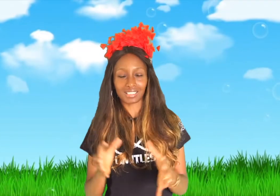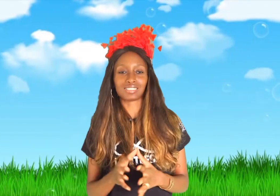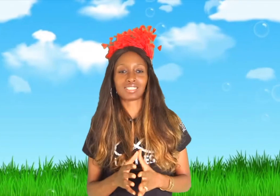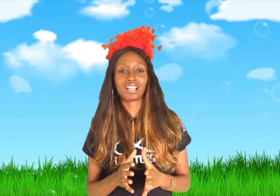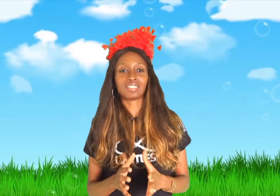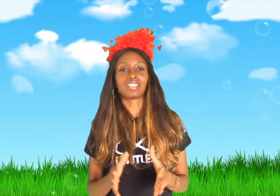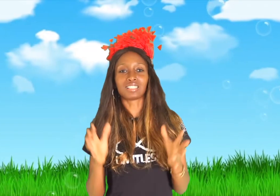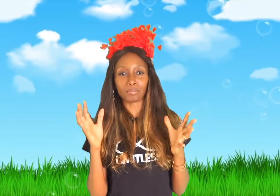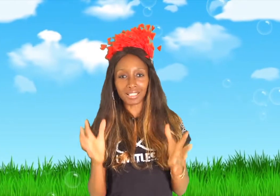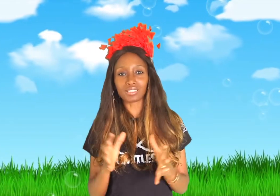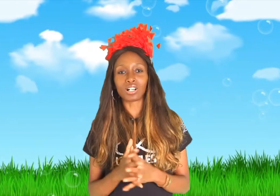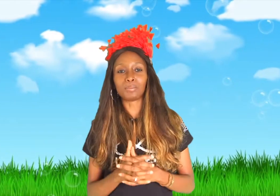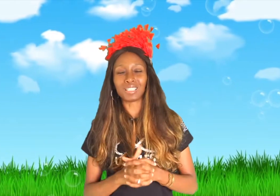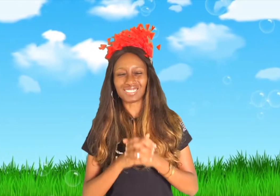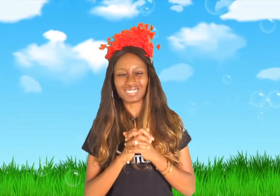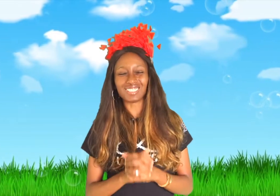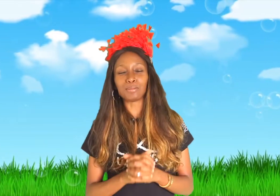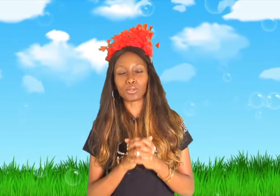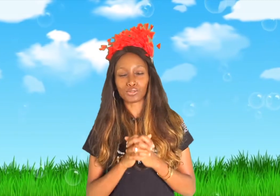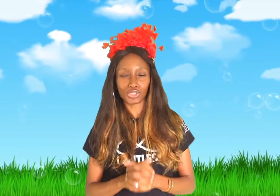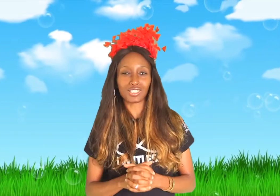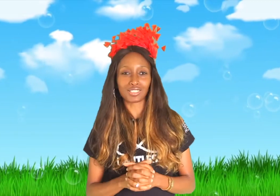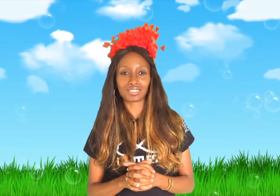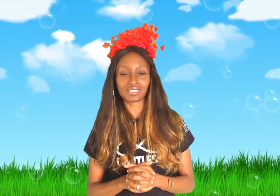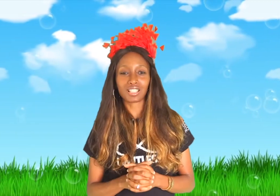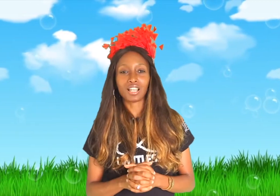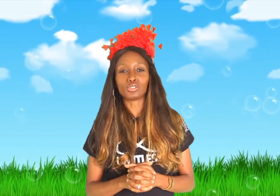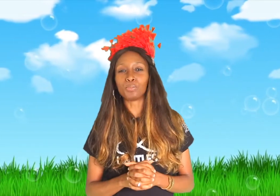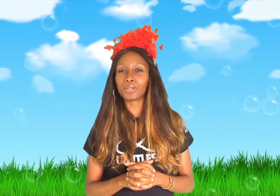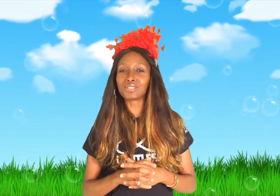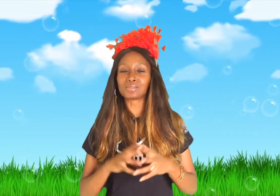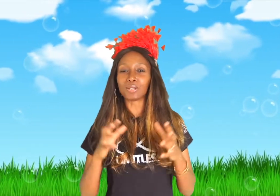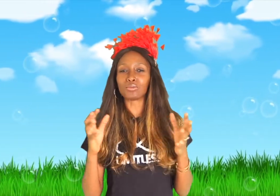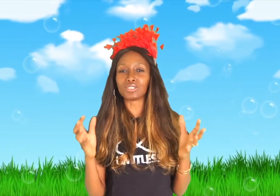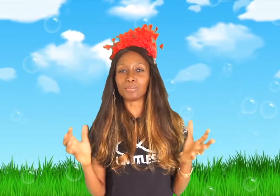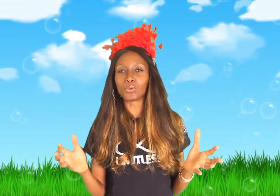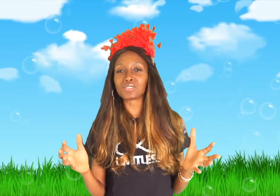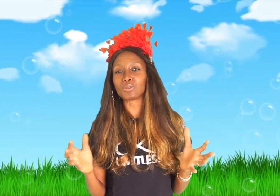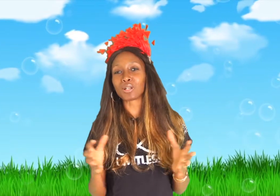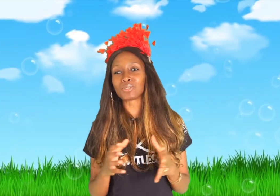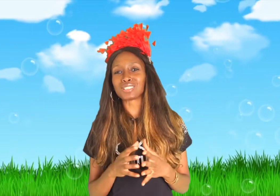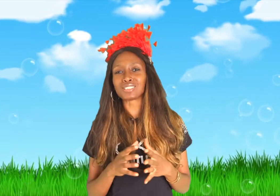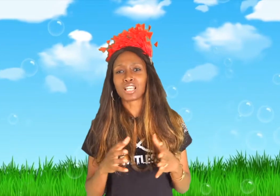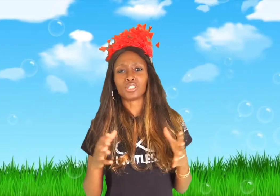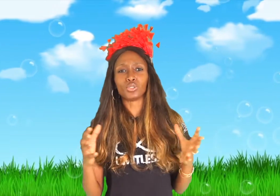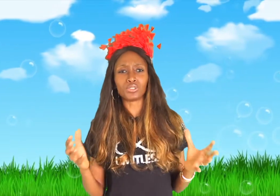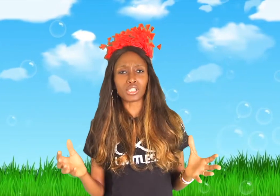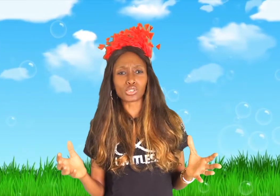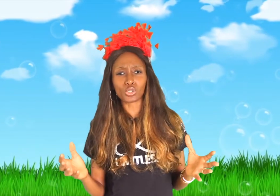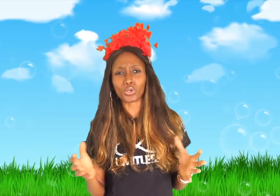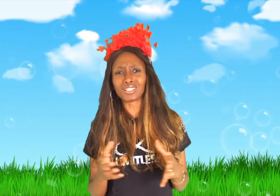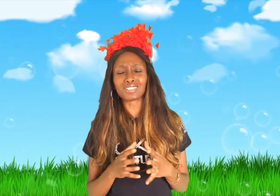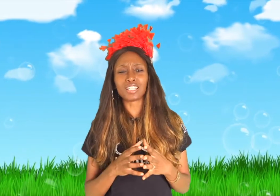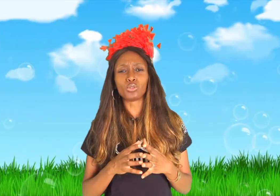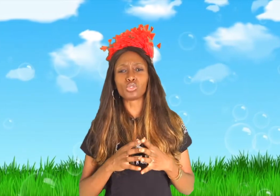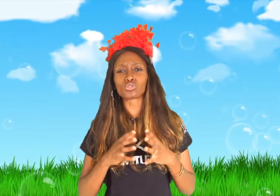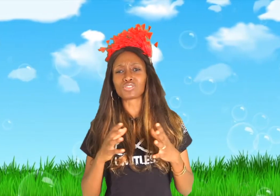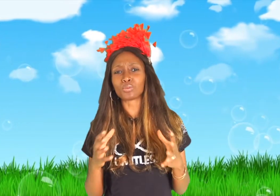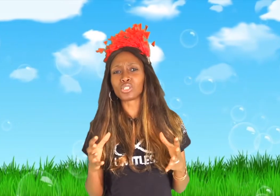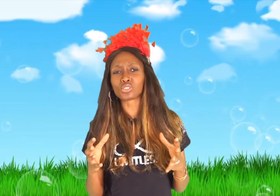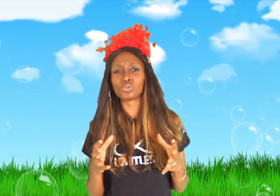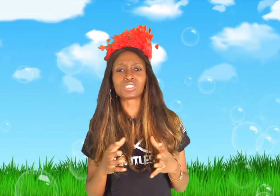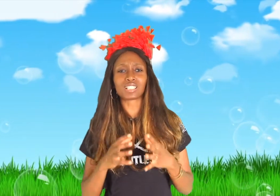makes sense, like the mighty army in the name of Jesus. The bones may represent your nation or anything